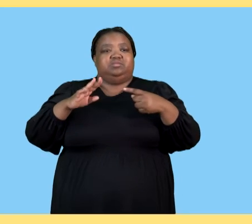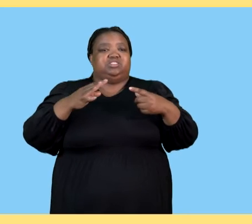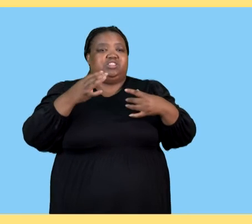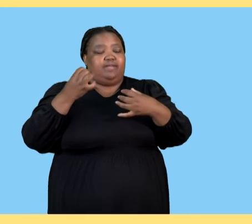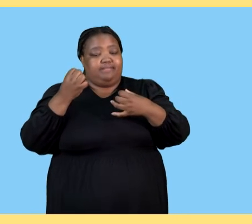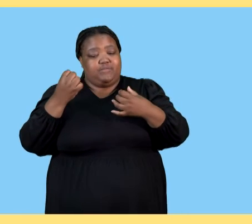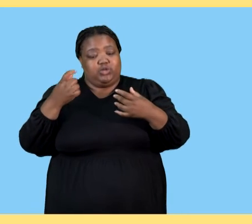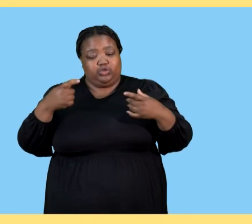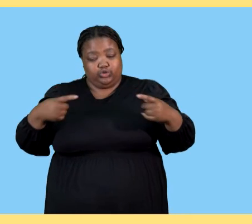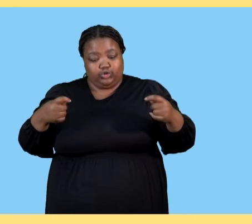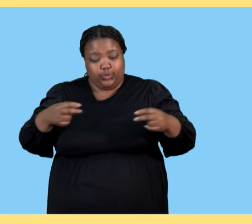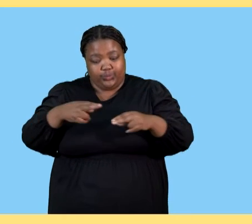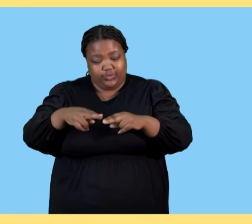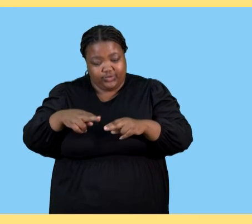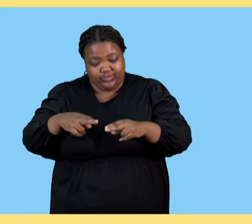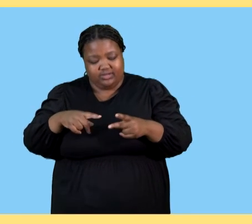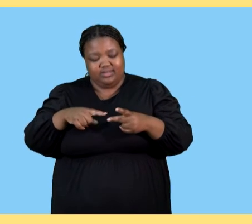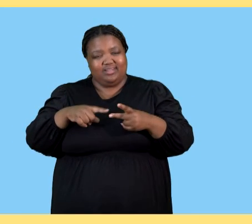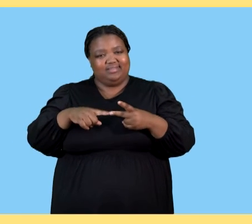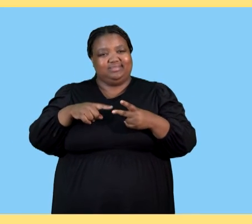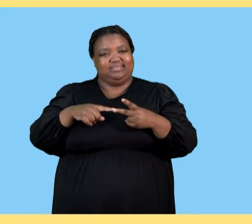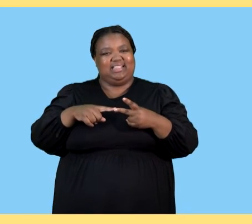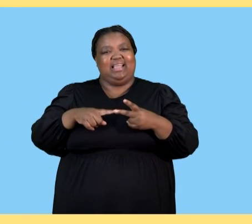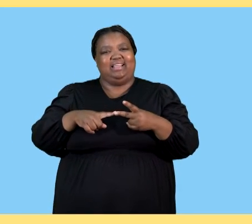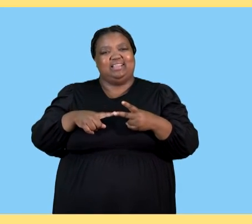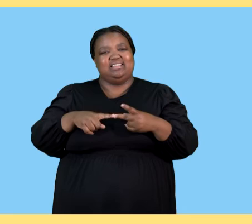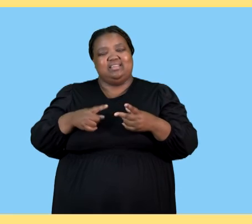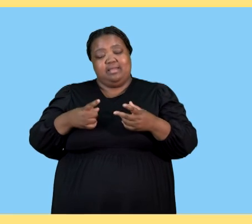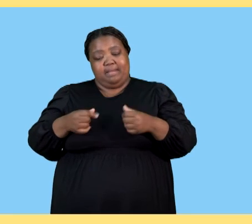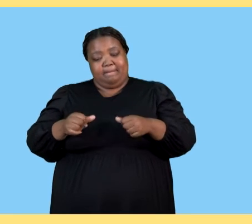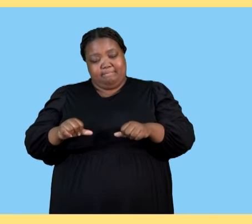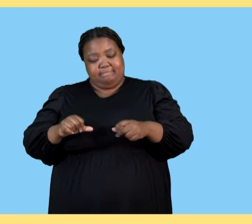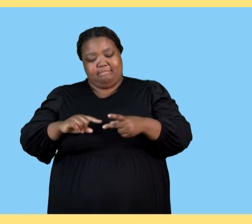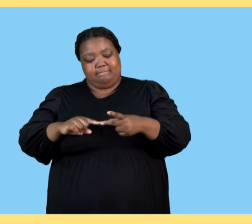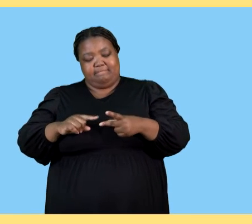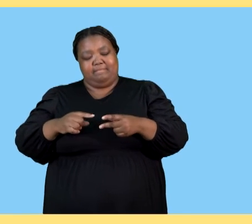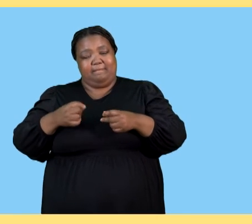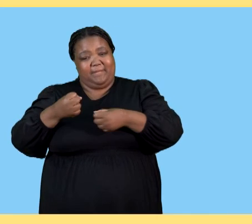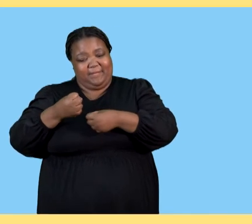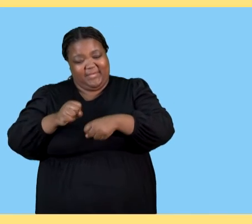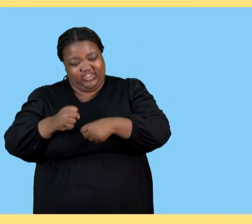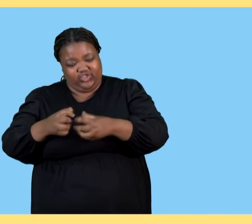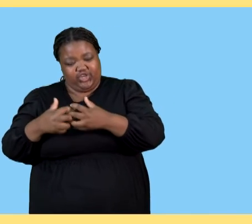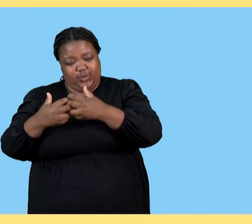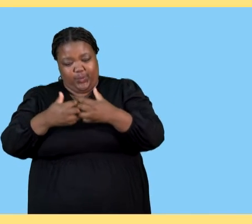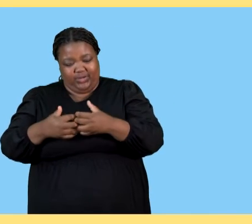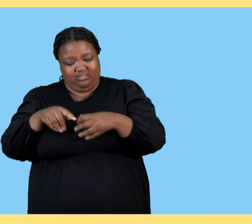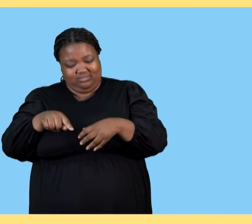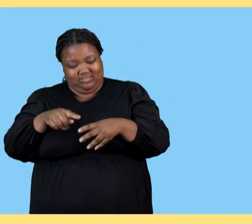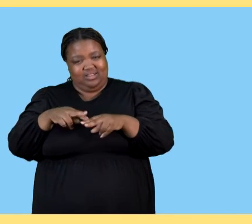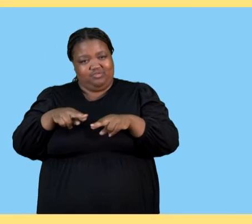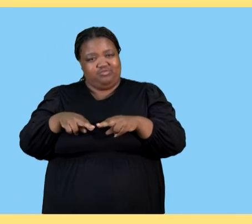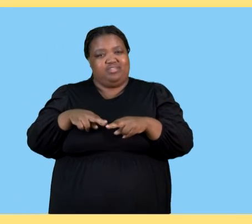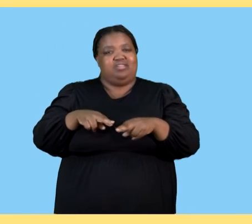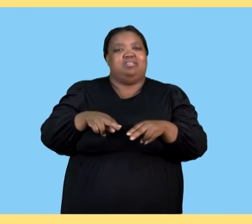about, first one is this rent, and we also rent for the bending machine. After you have your rent of